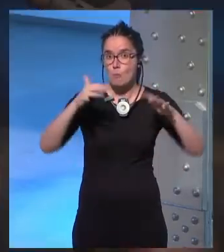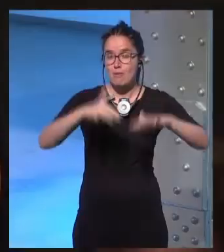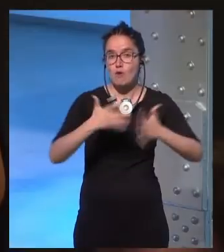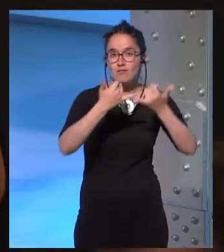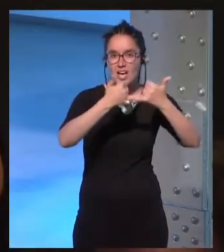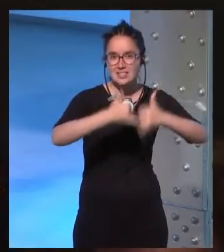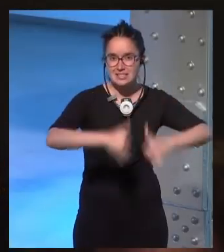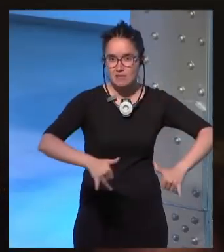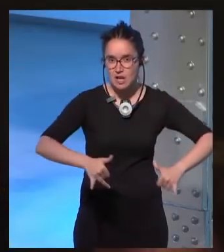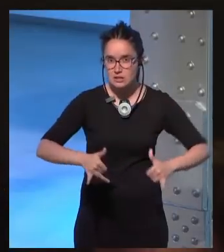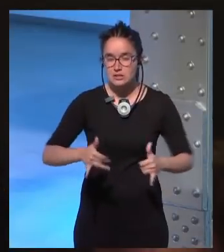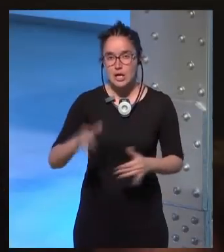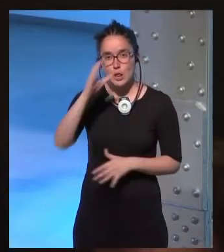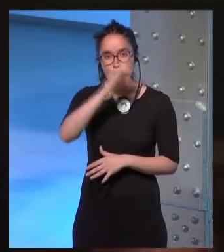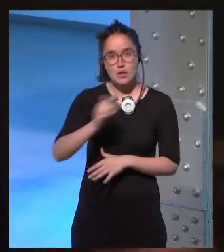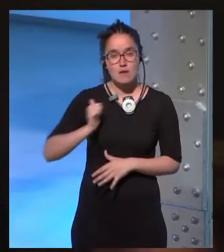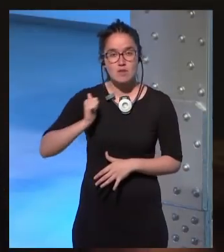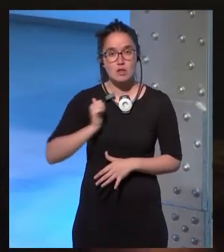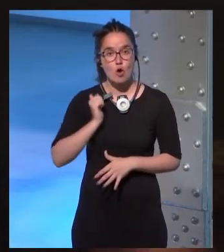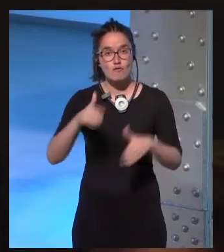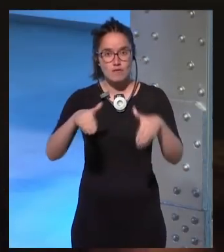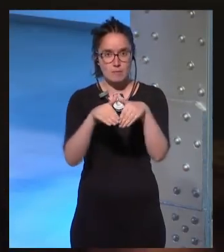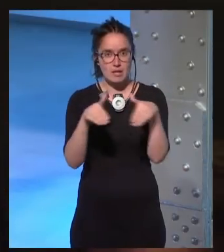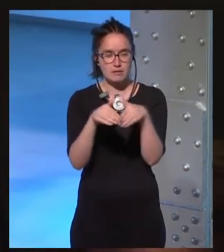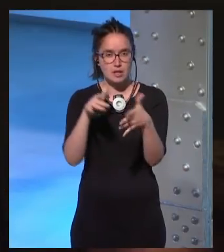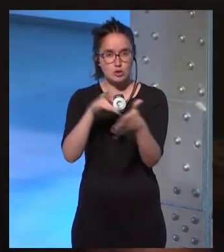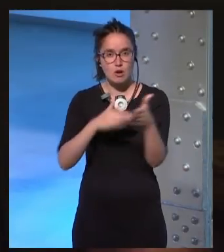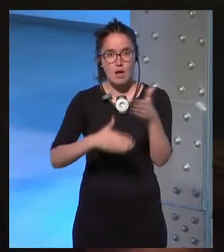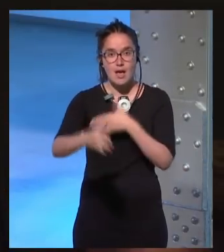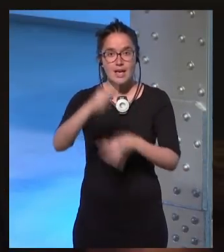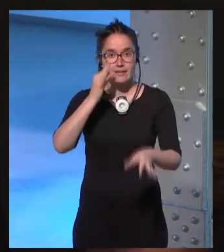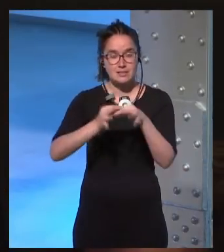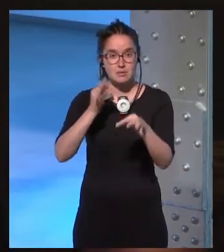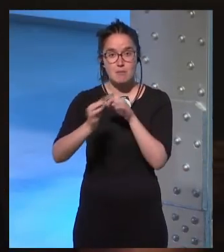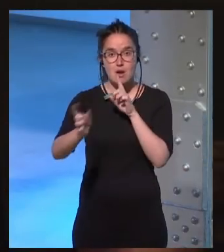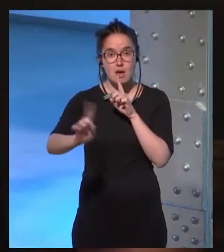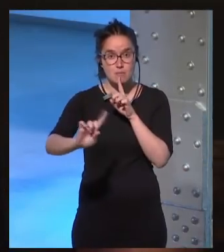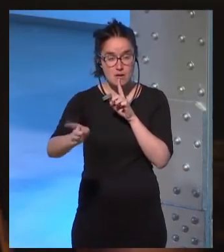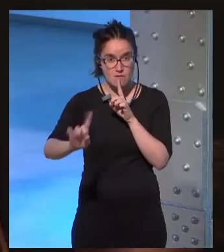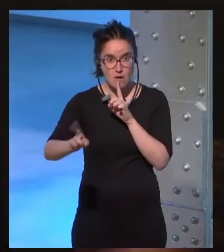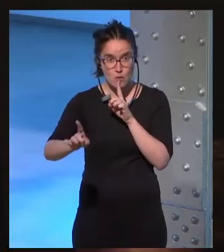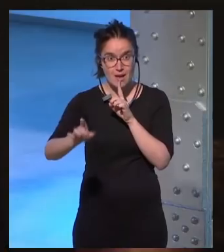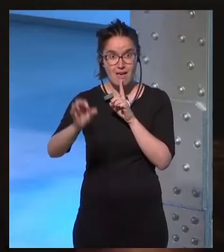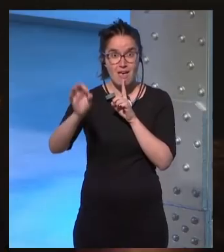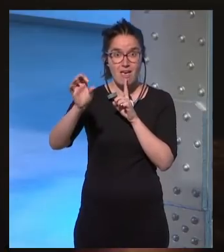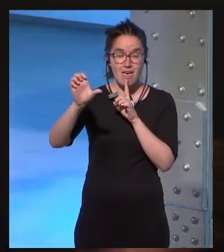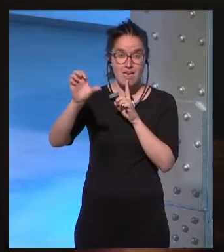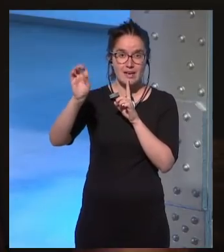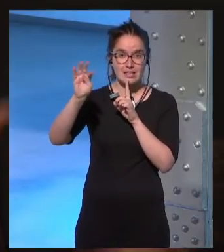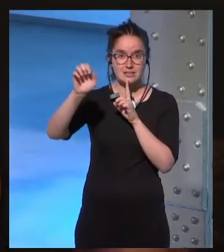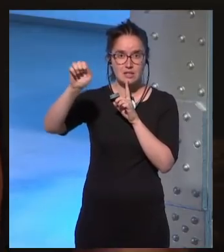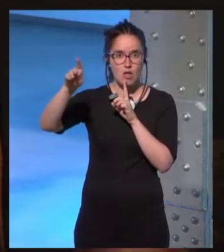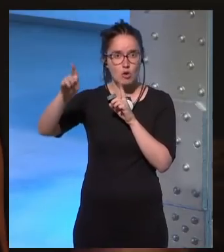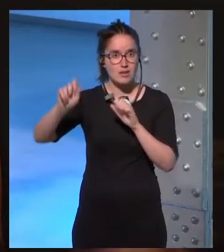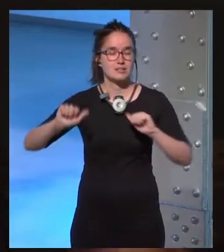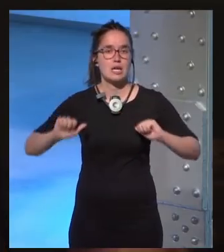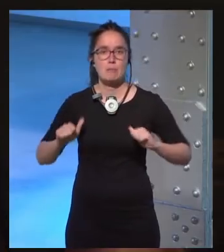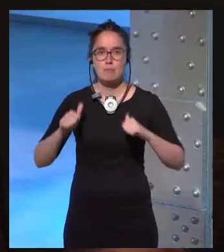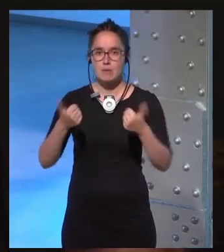a small convention, a small festival of feminist science fiction that is going to take place